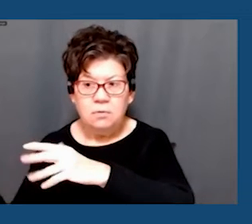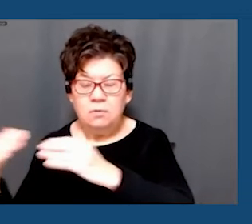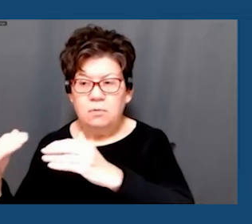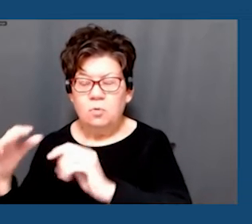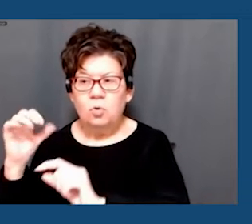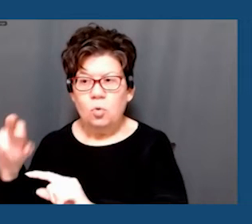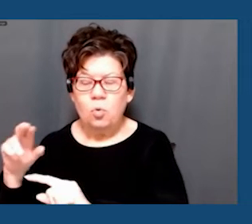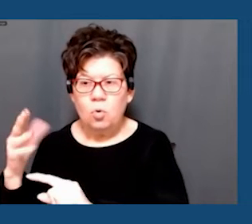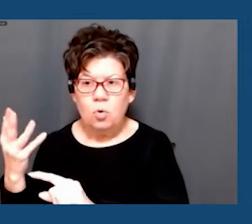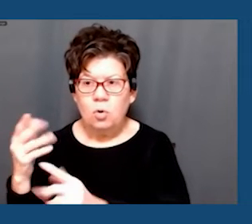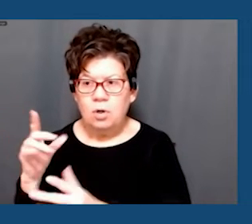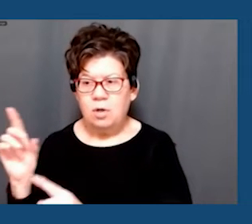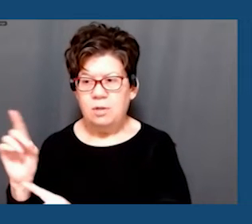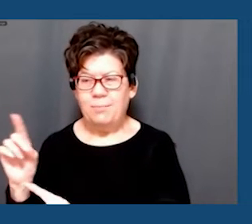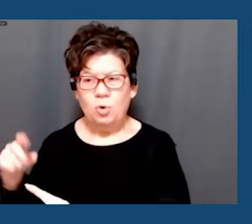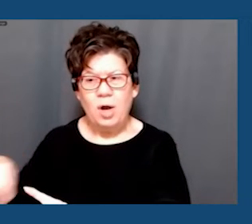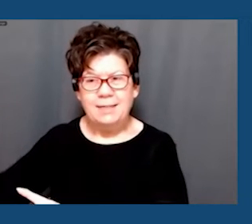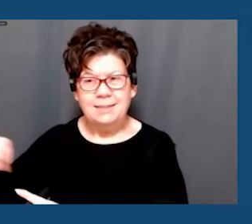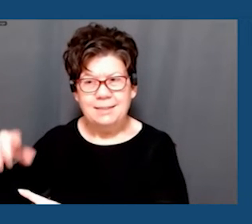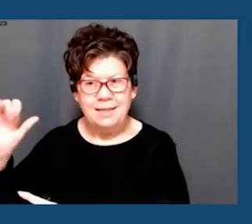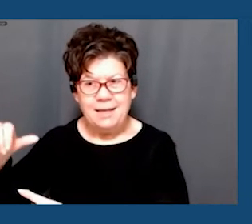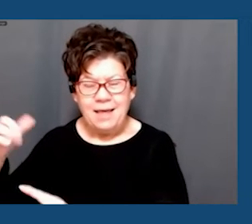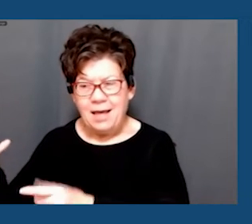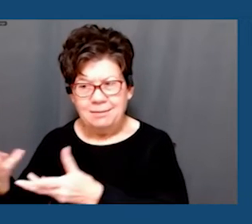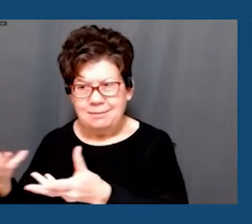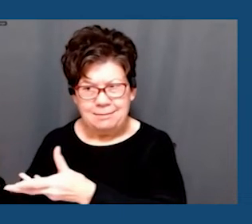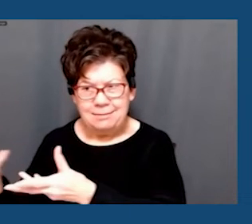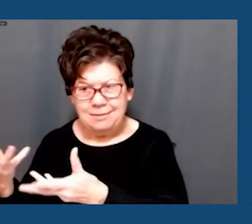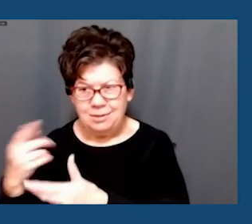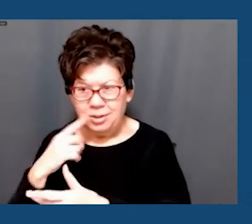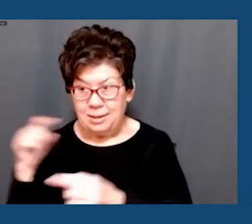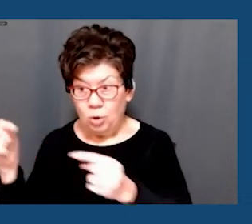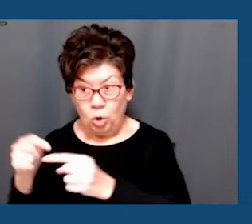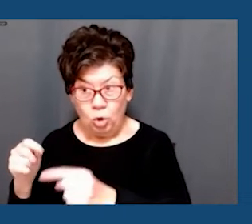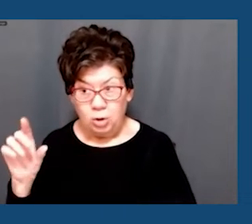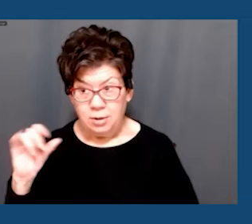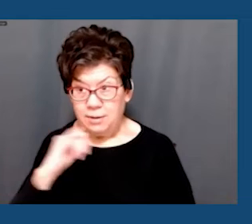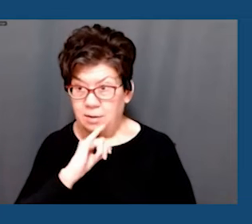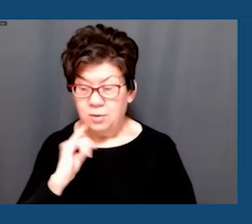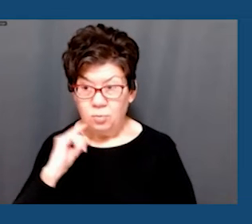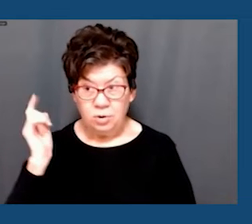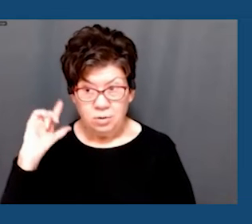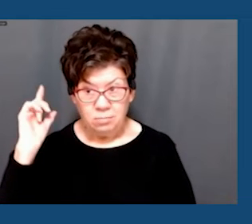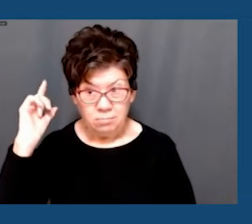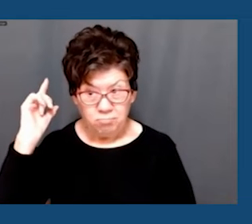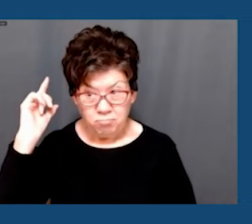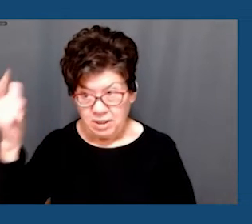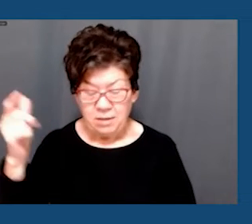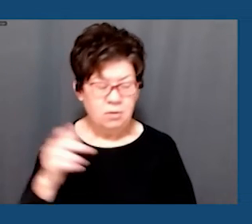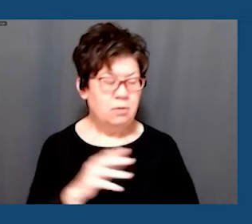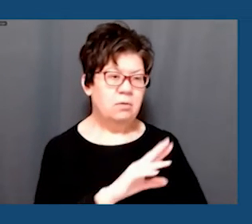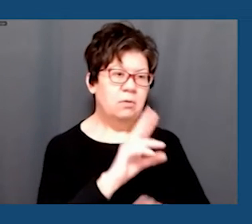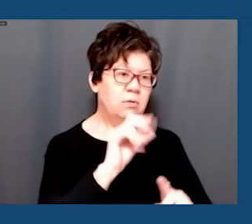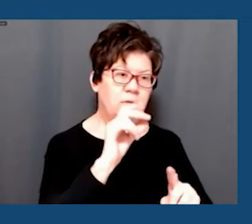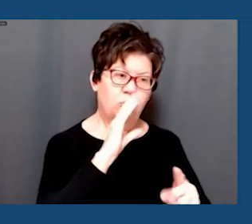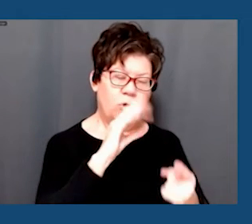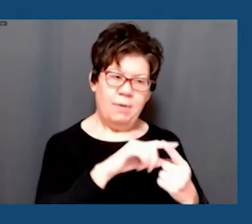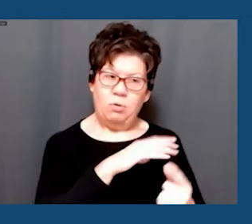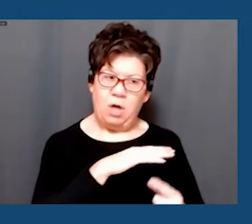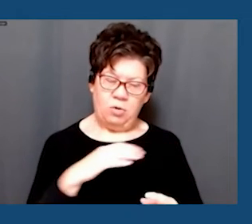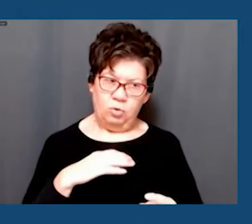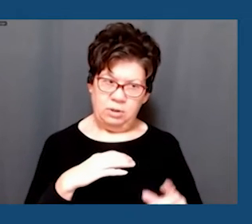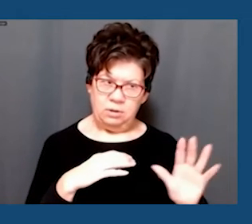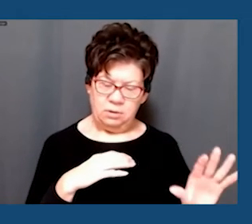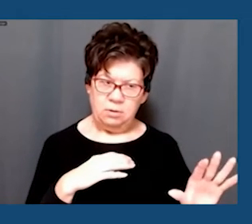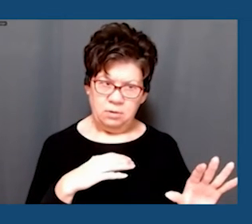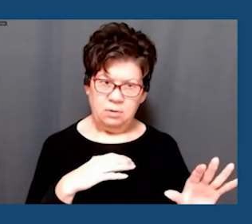seeing among Democrats? And does that hurt Israel in the long term, potentially? No, and we're talking about Congress.